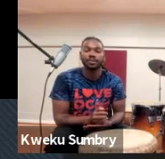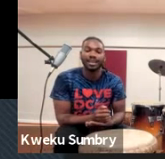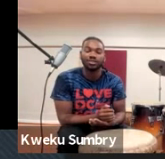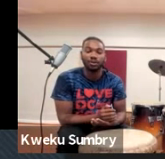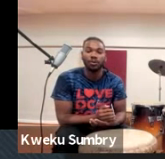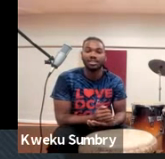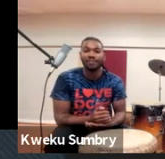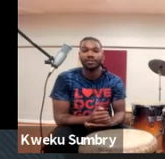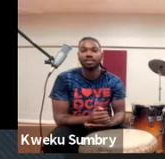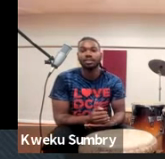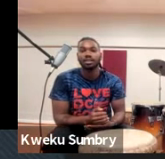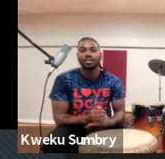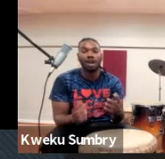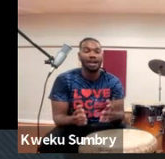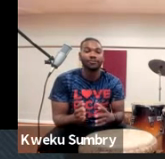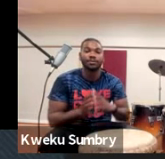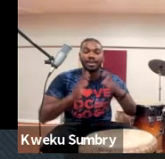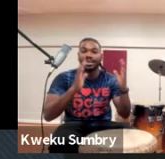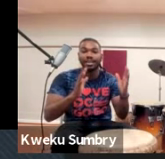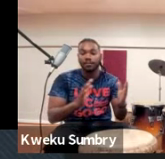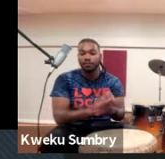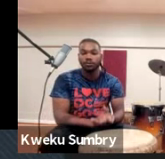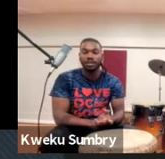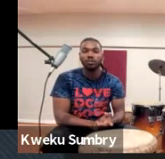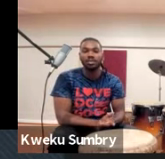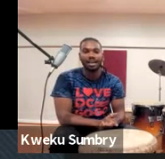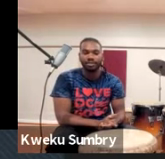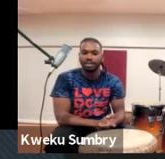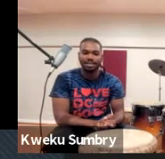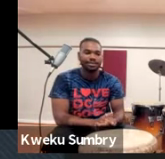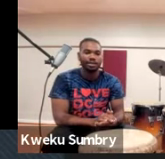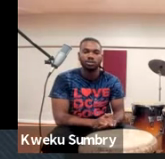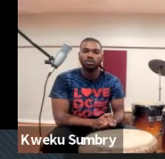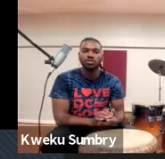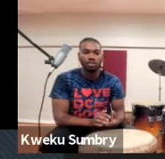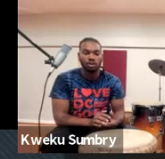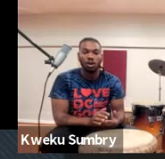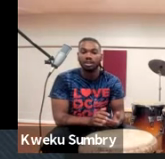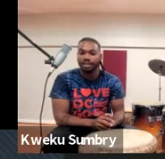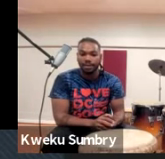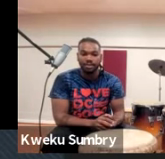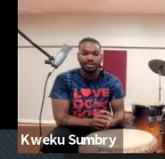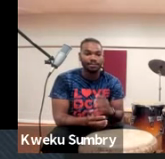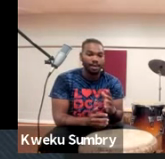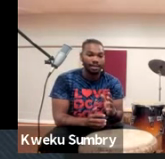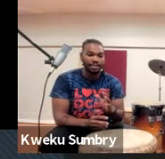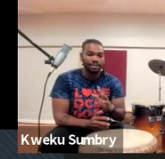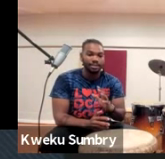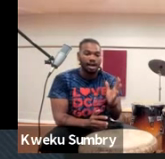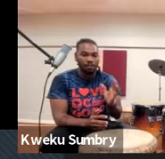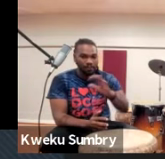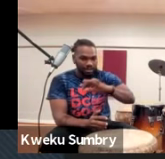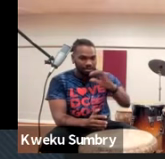rhythm that is from West Africa. It derived from the Mandinka people in West Africa. That's, you know, Senegal, the Gambia, some